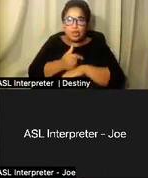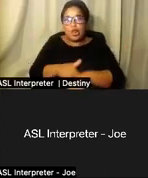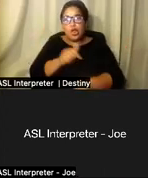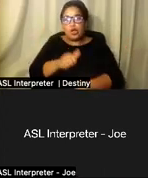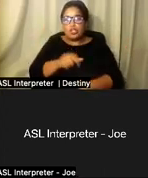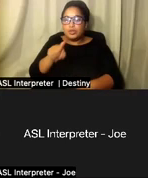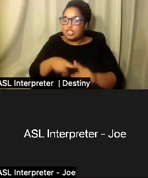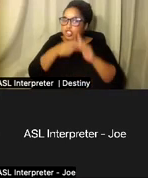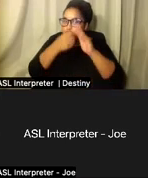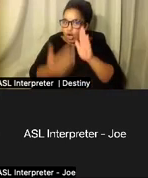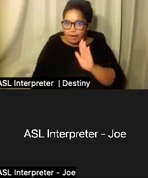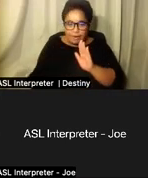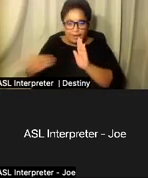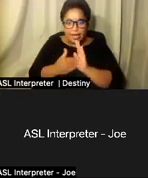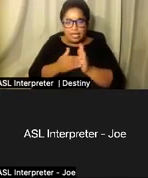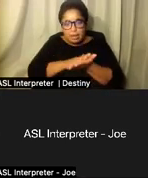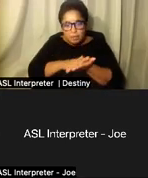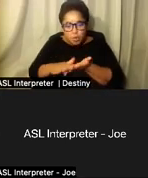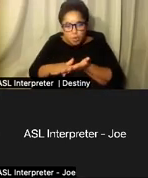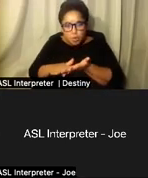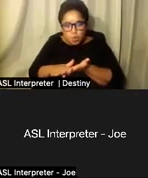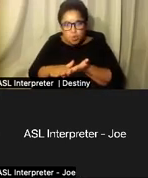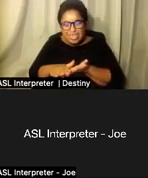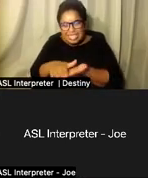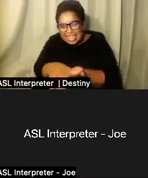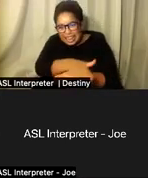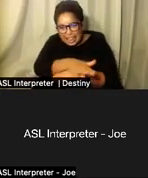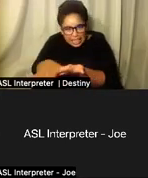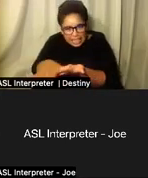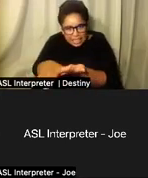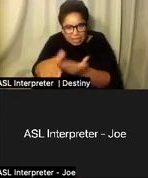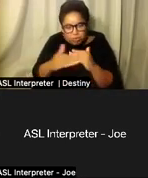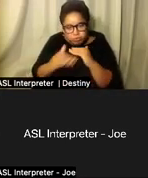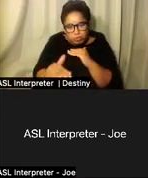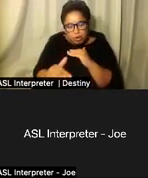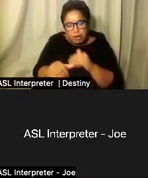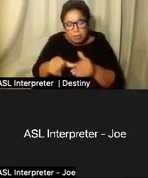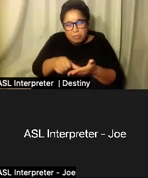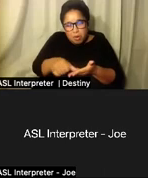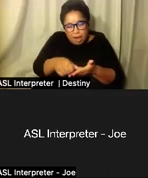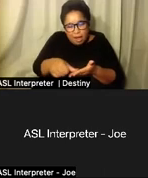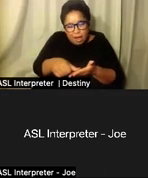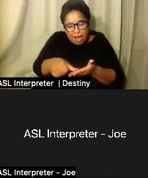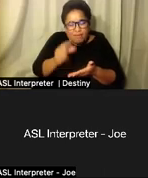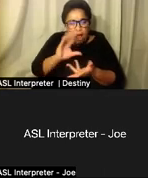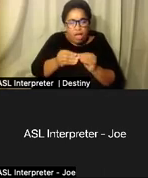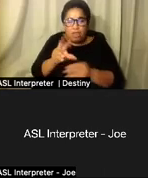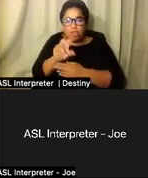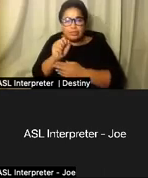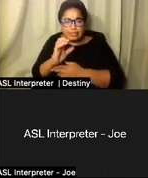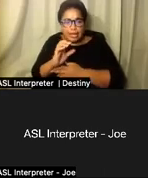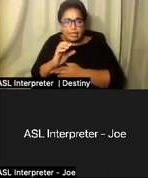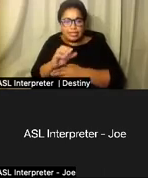need to start over smooth, flat, clean. Press for 30 seconds. Pull test at 30 minutes.